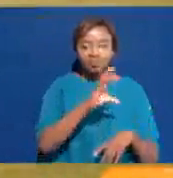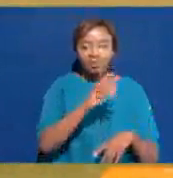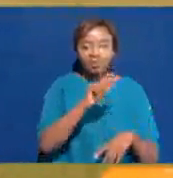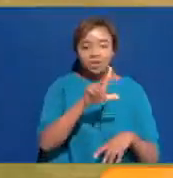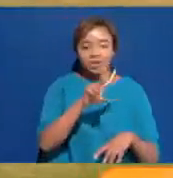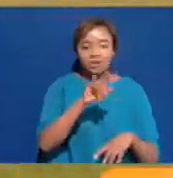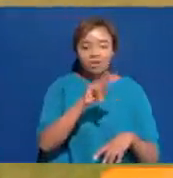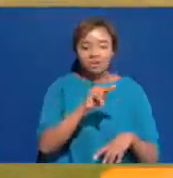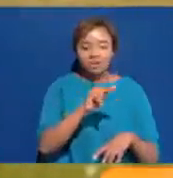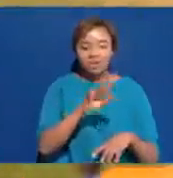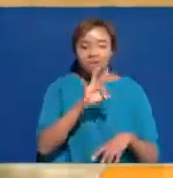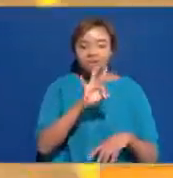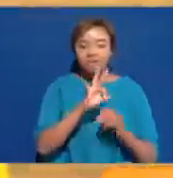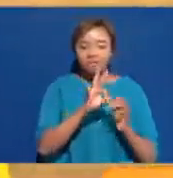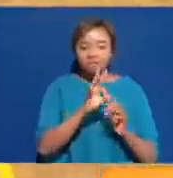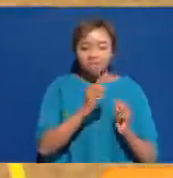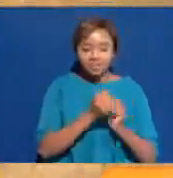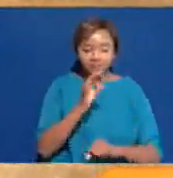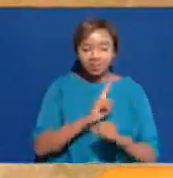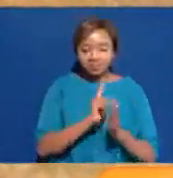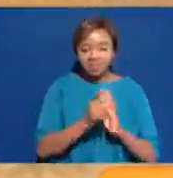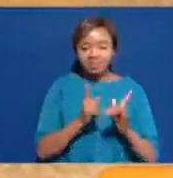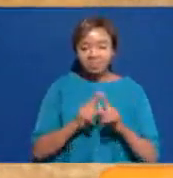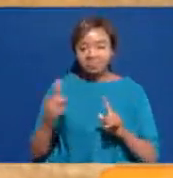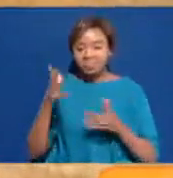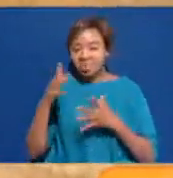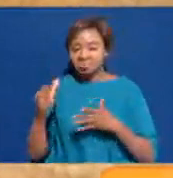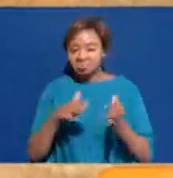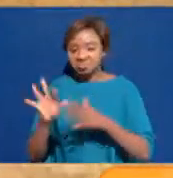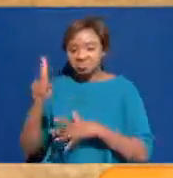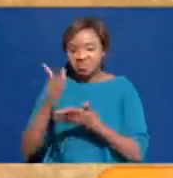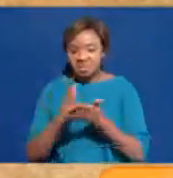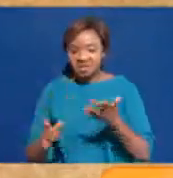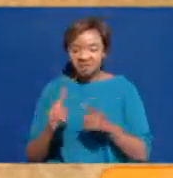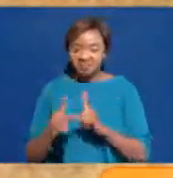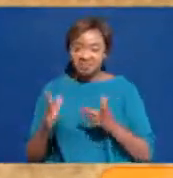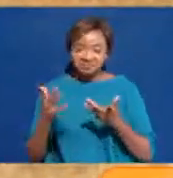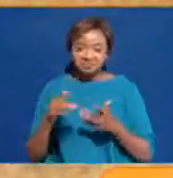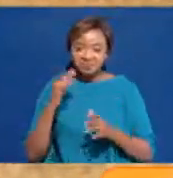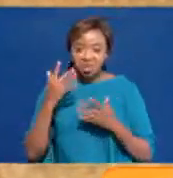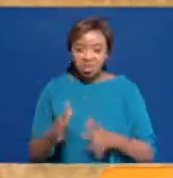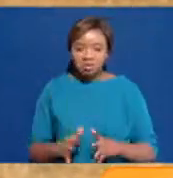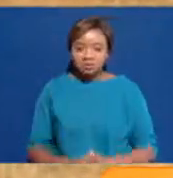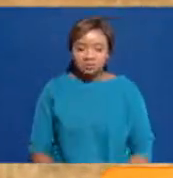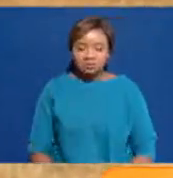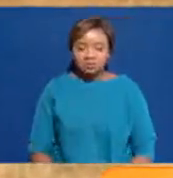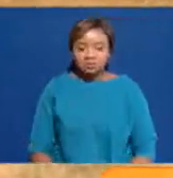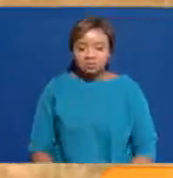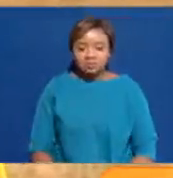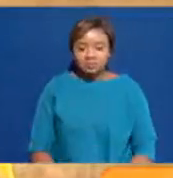13th minute. Kakamega wasted chances in the second half, hitting the upright in their best chance of the